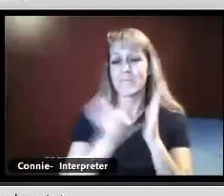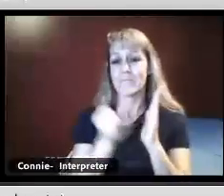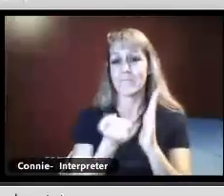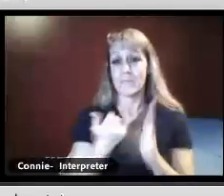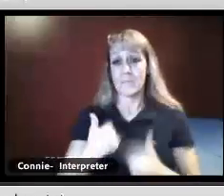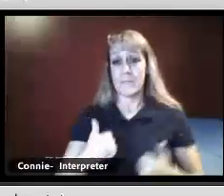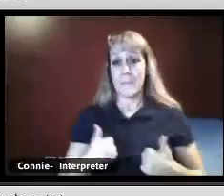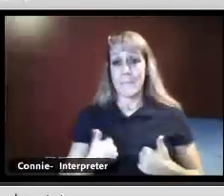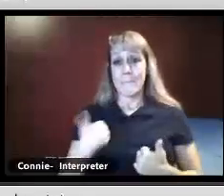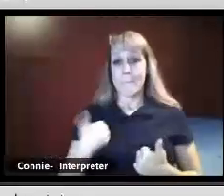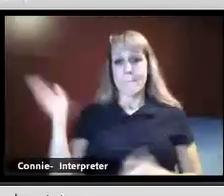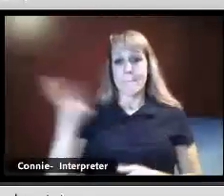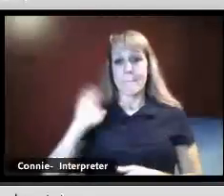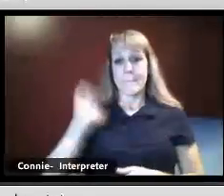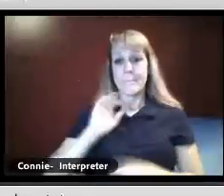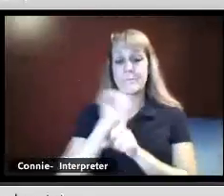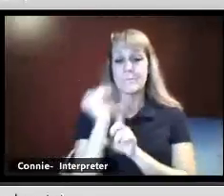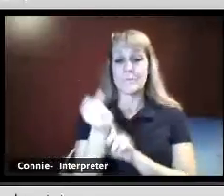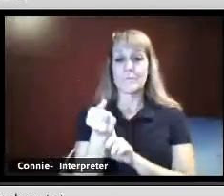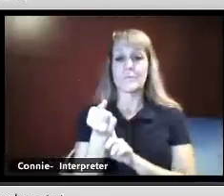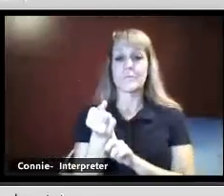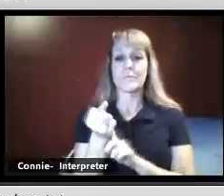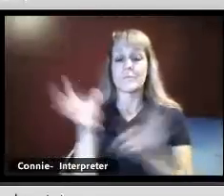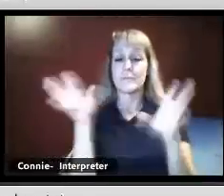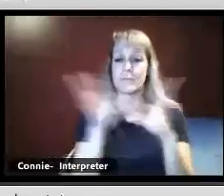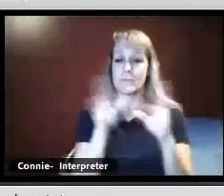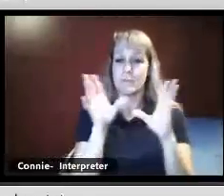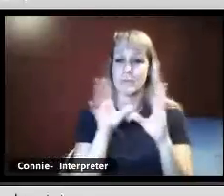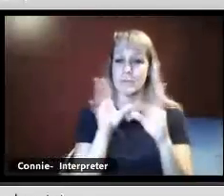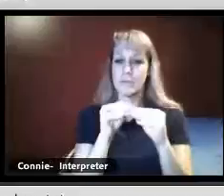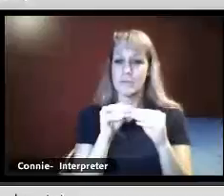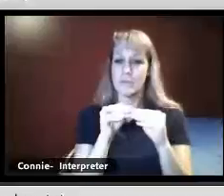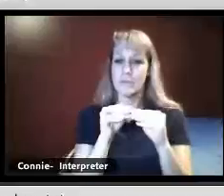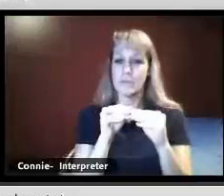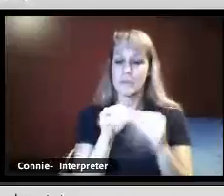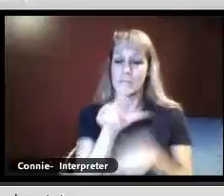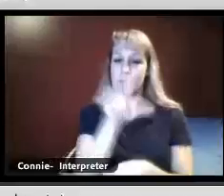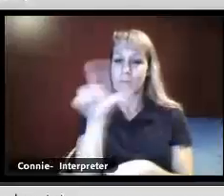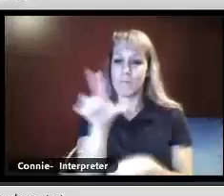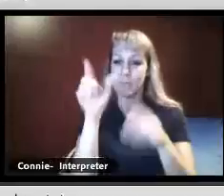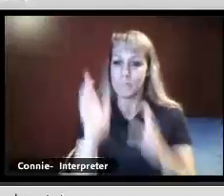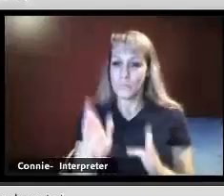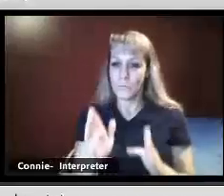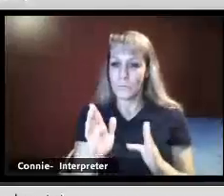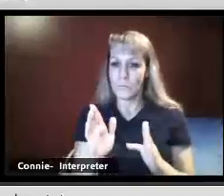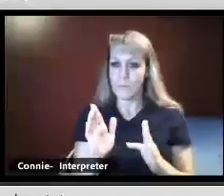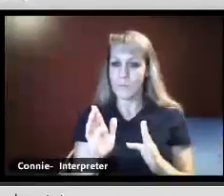where in meetings in which librarians have had to